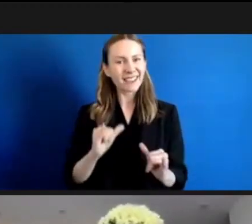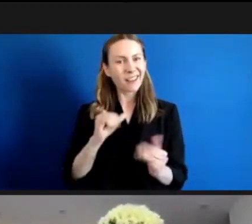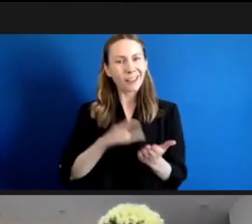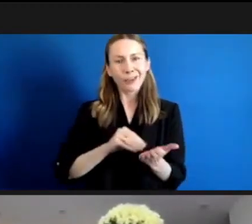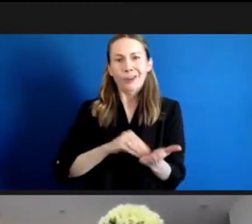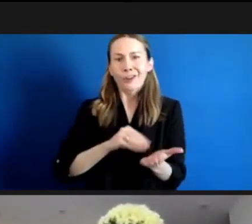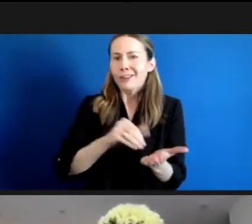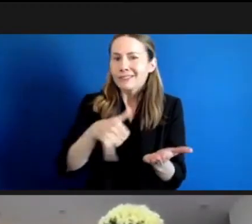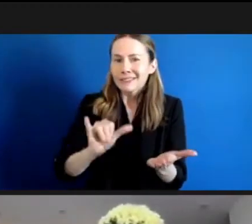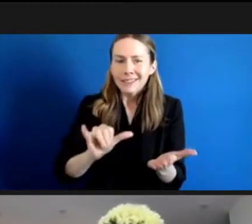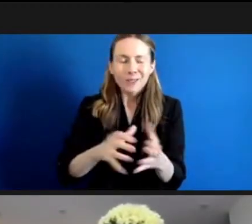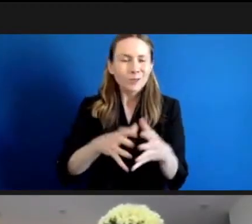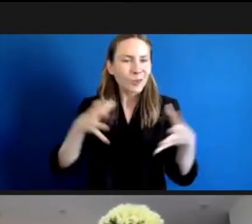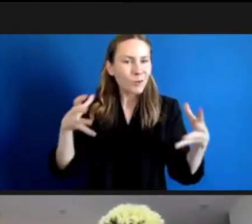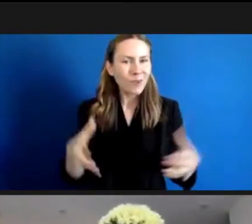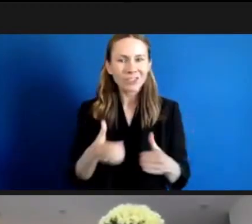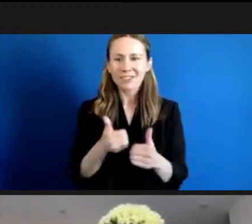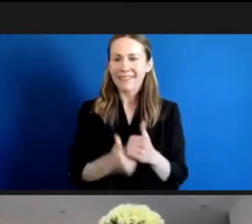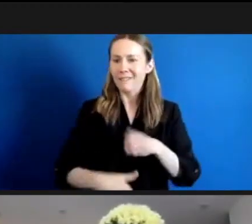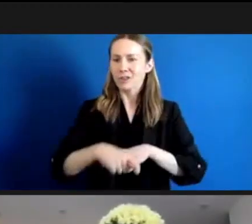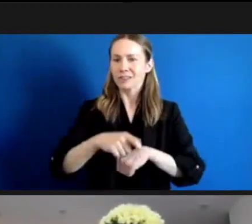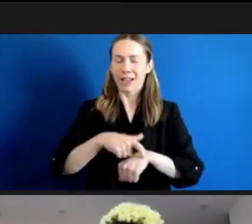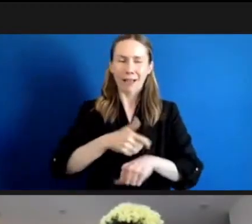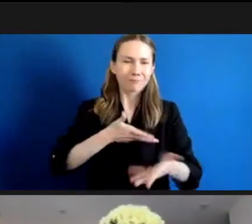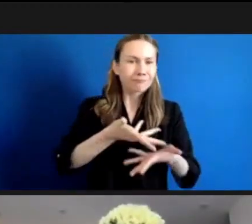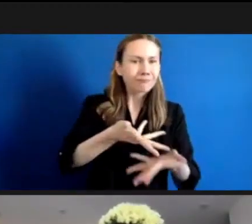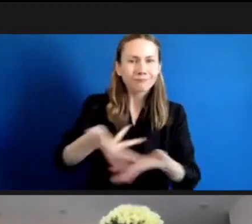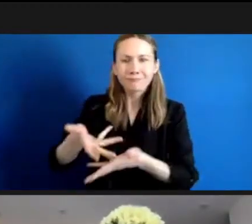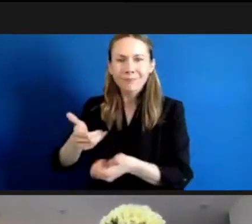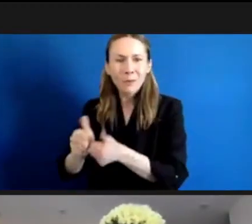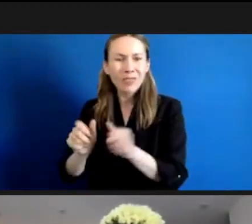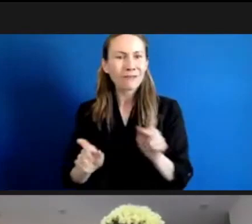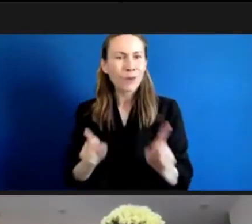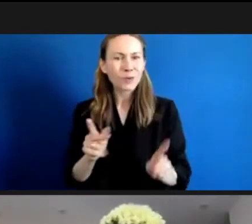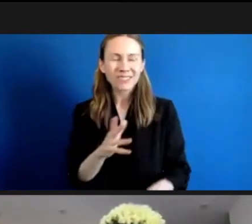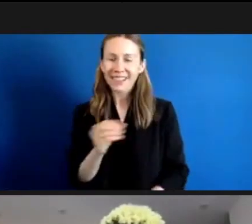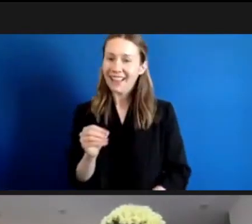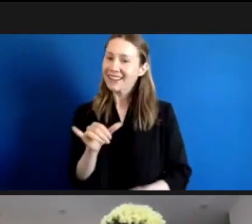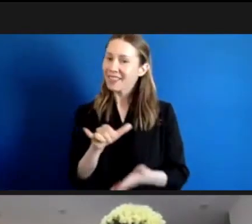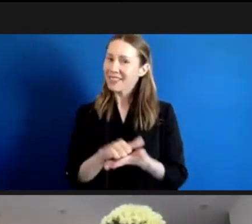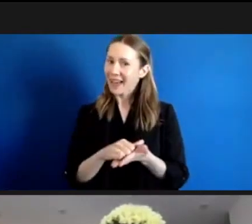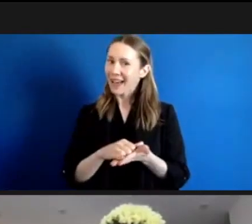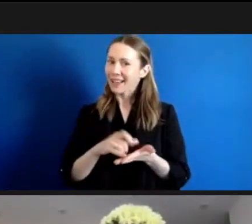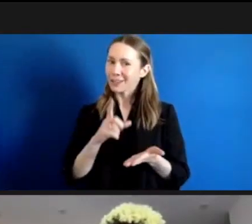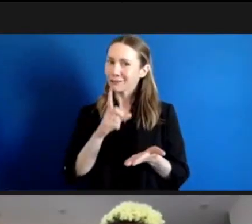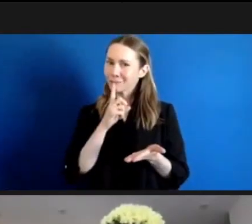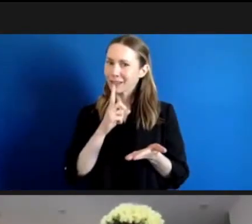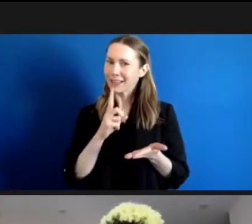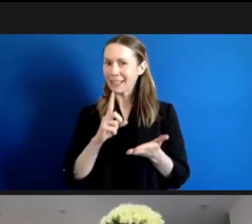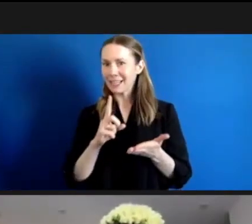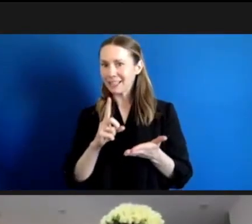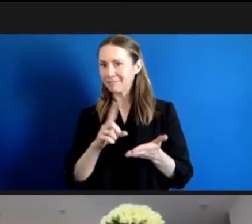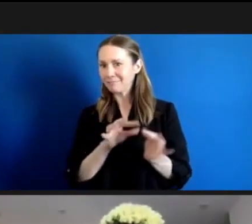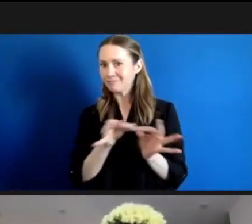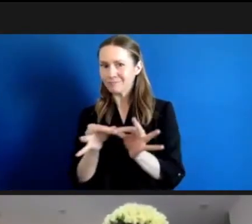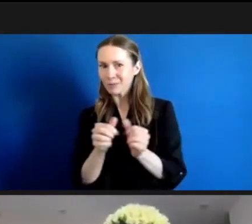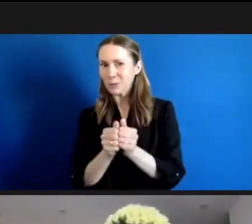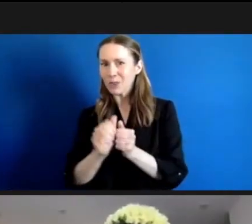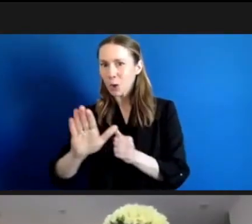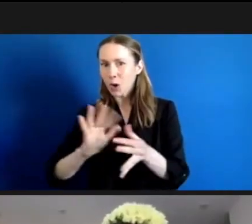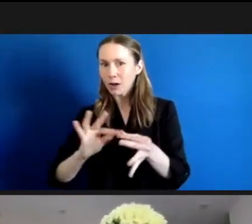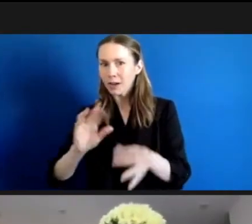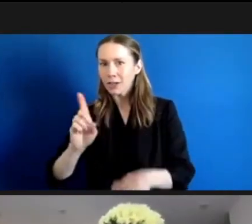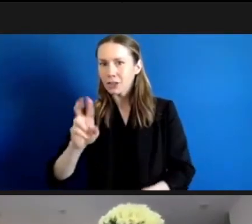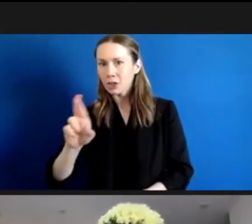much every time I get to interact with folks, and it speaks also, Dr. Victor, to what you said about